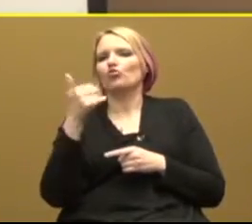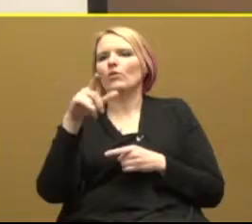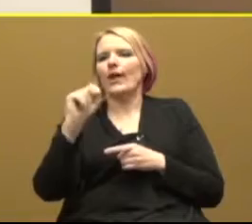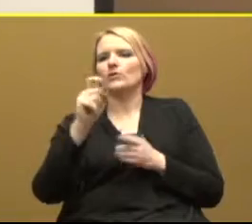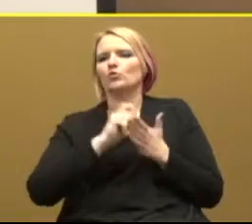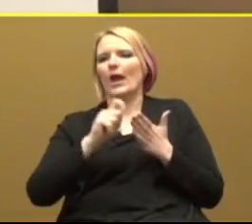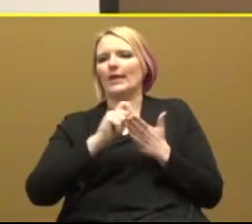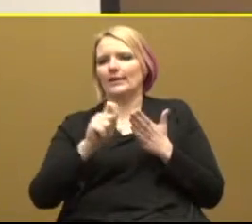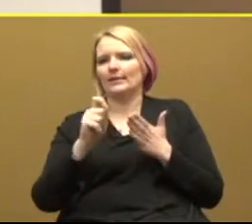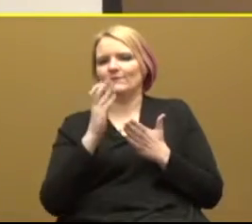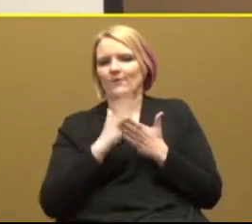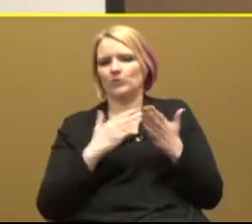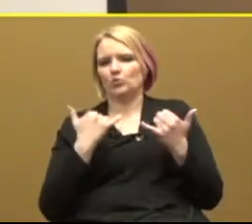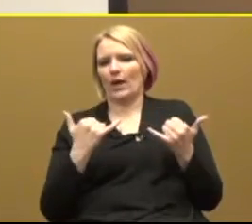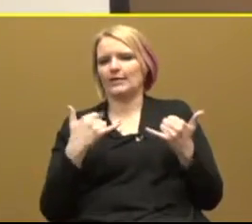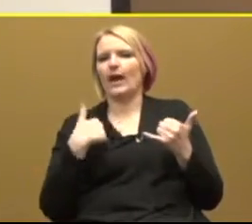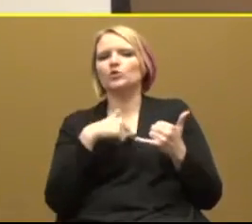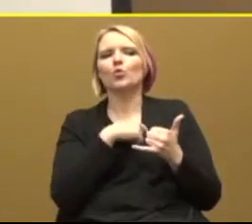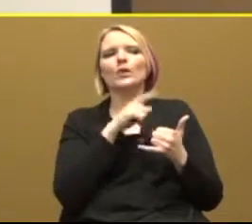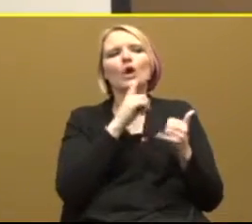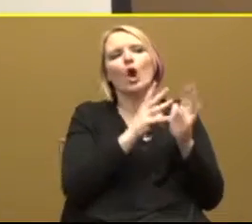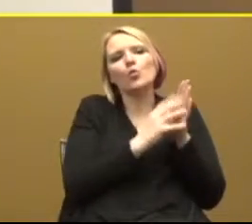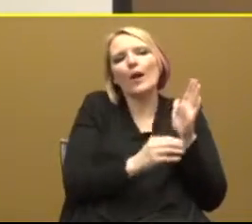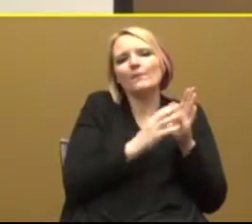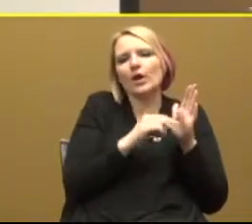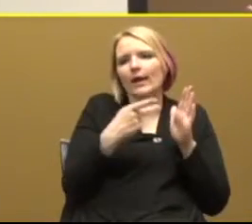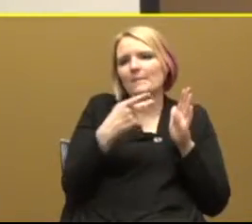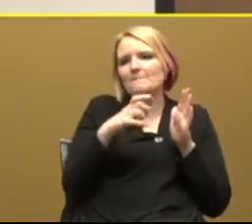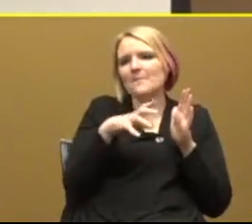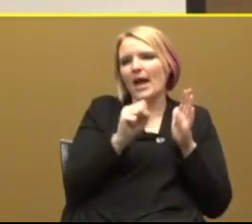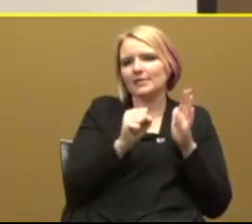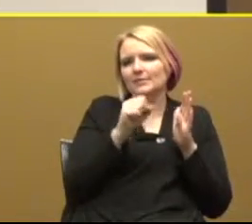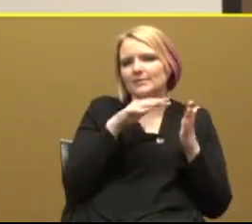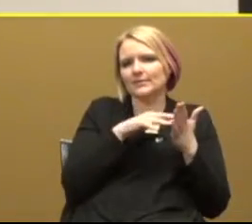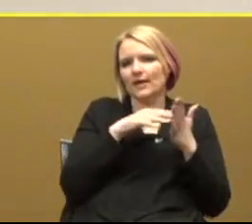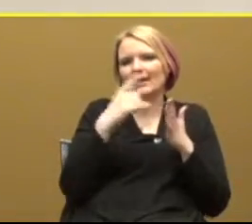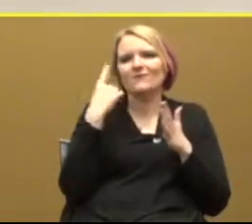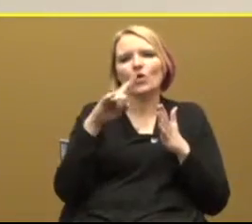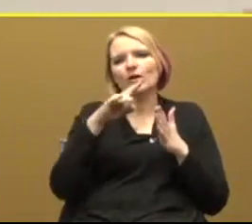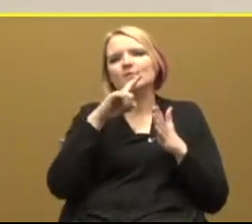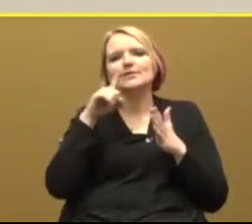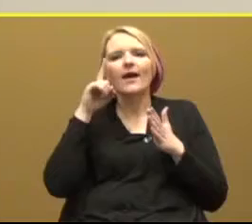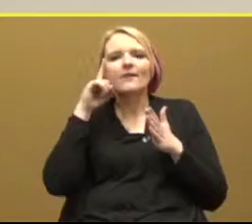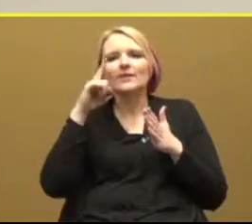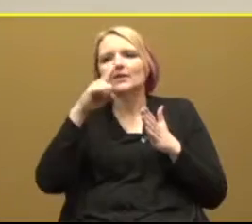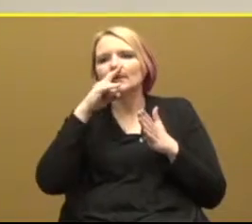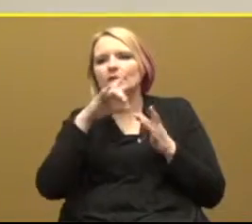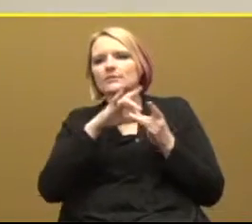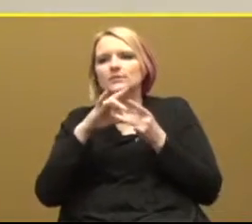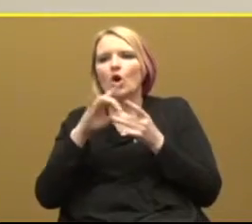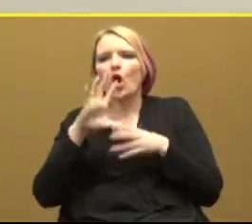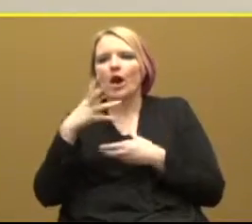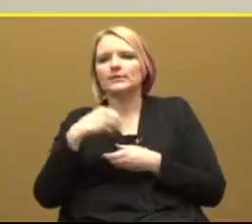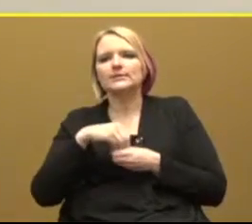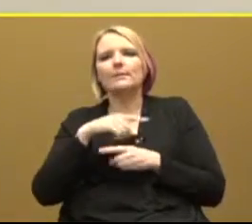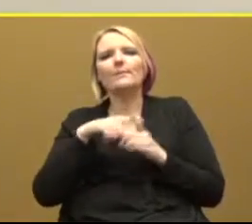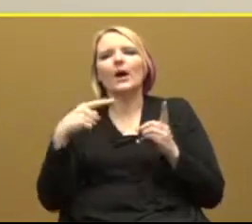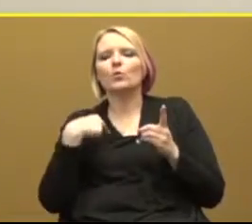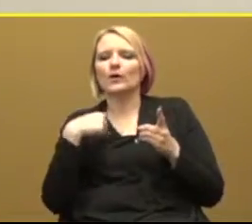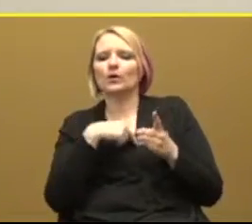right now, and so we're replicating a PECS study for deaf kids with autism. The difference is we're looking at